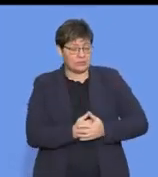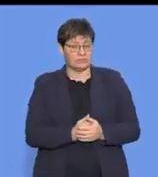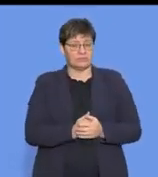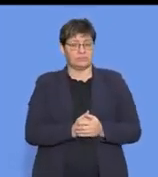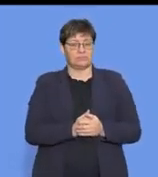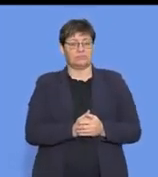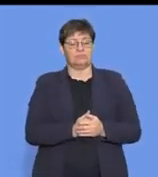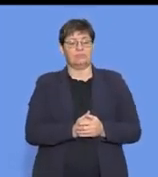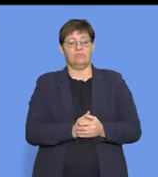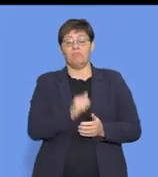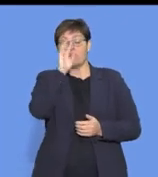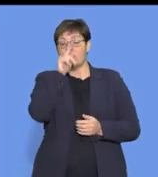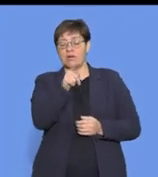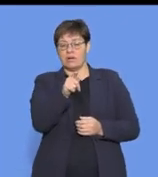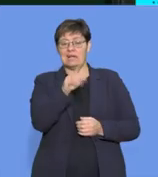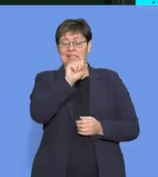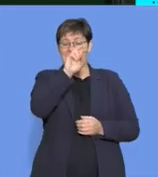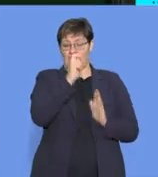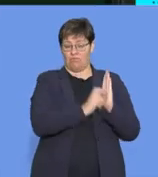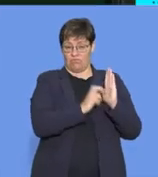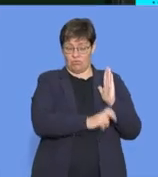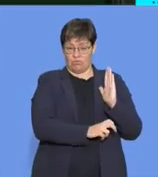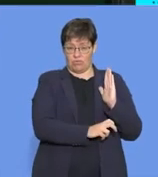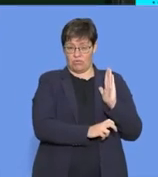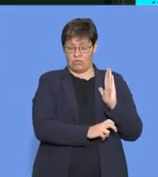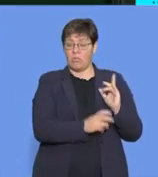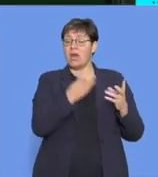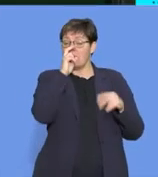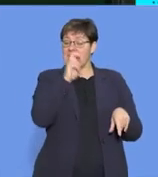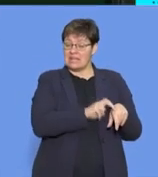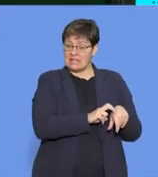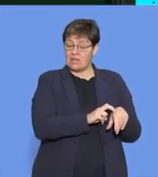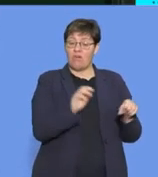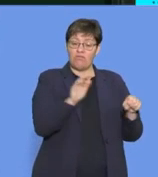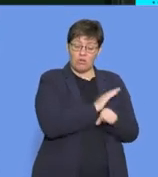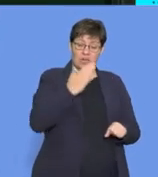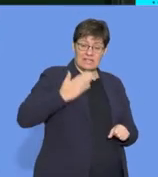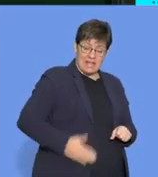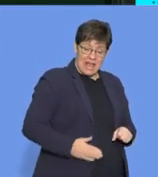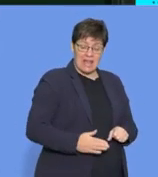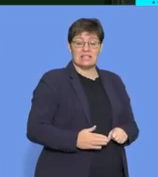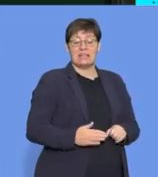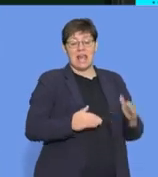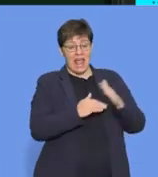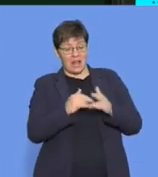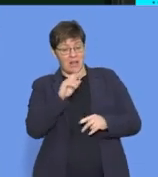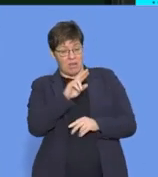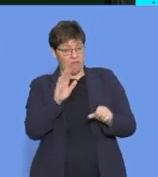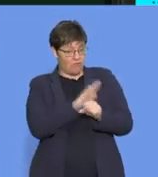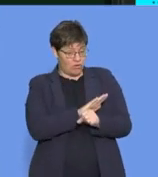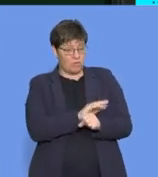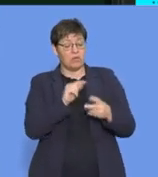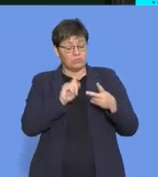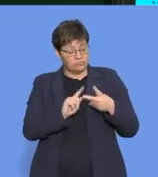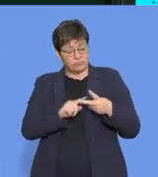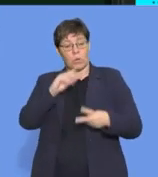So, remember when we did sine rule? We needed one full pair of sides and angles. Today, we're going to be doing the